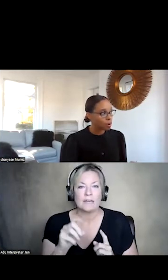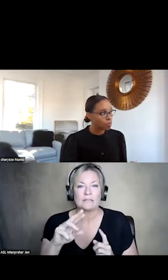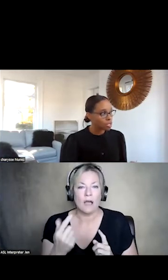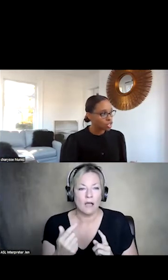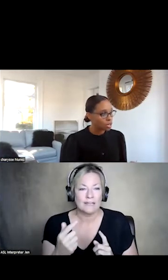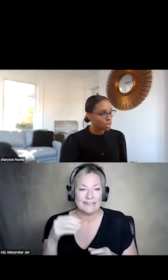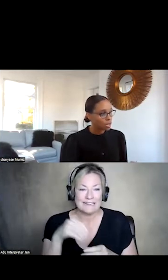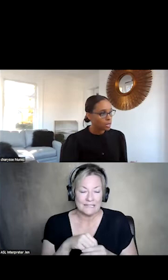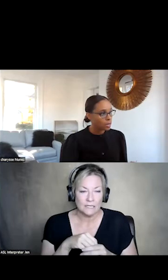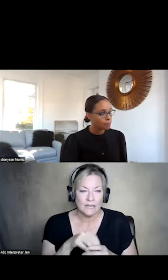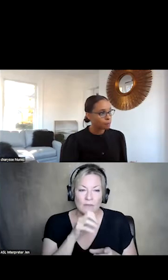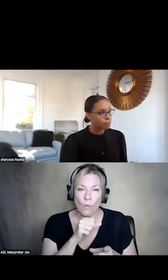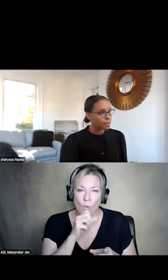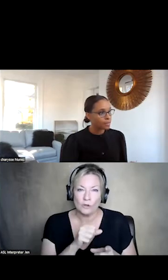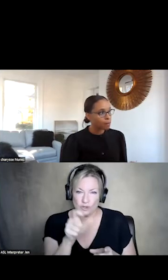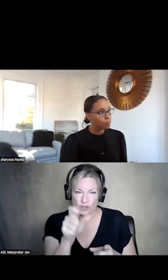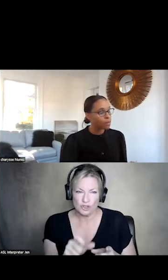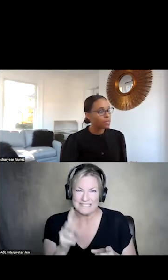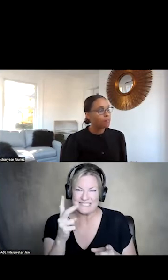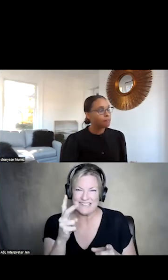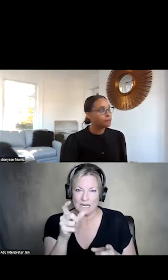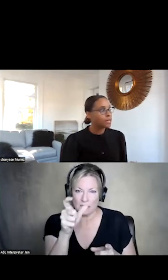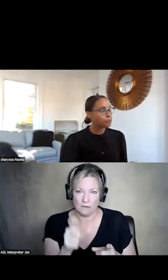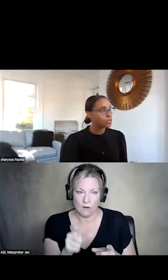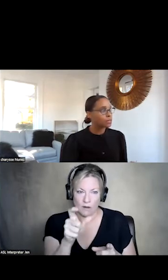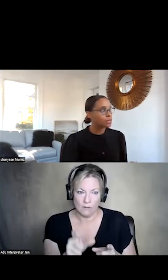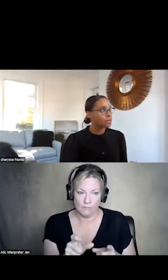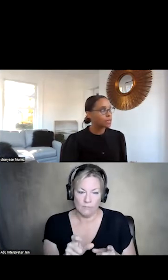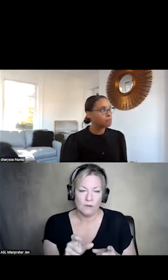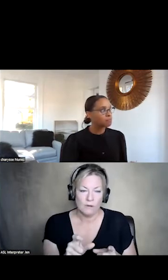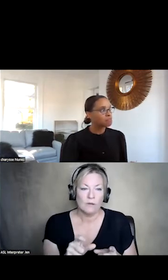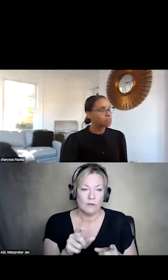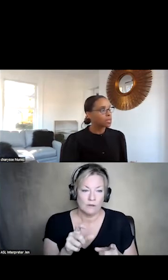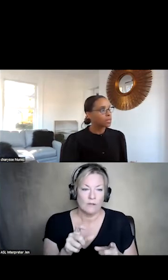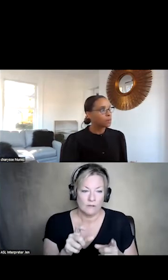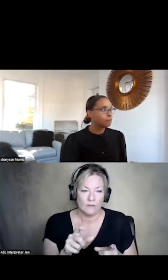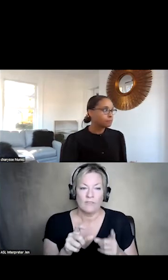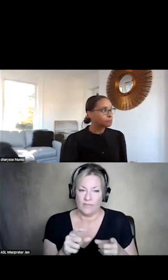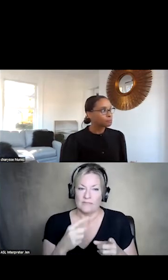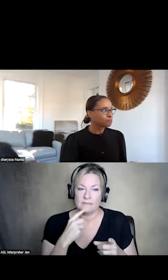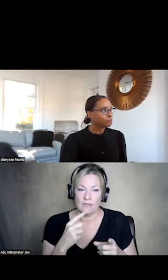that orange data point. 58% say that